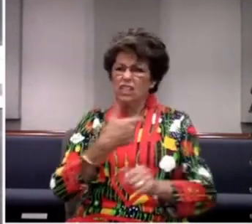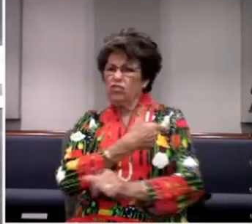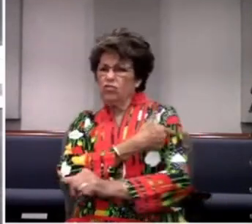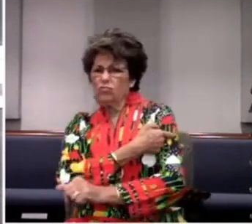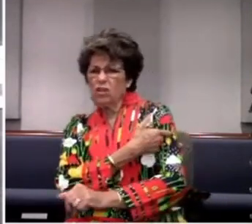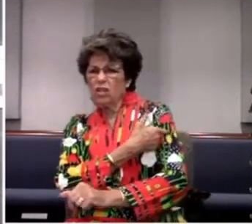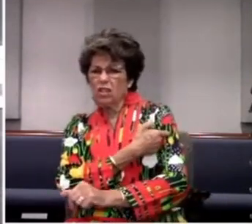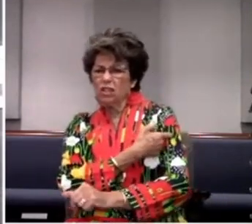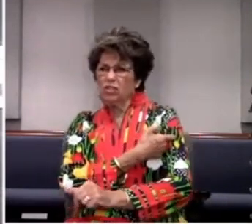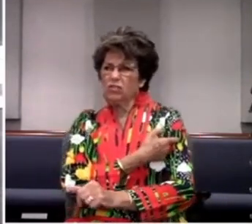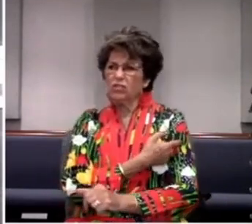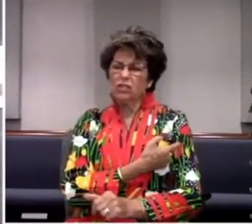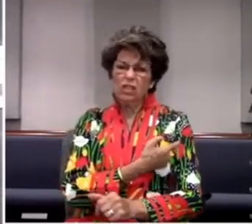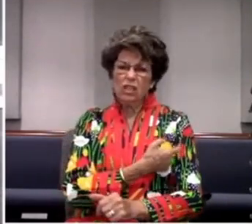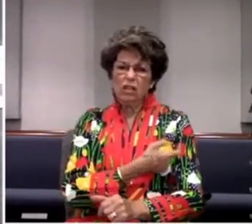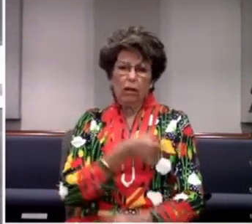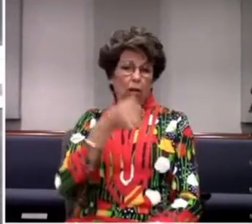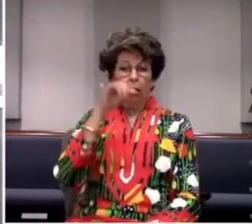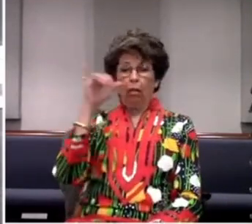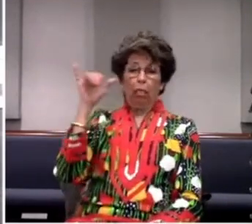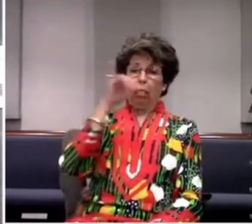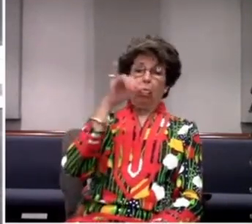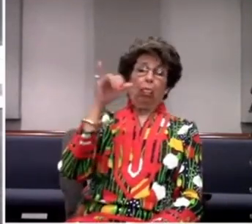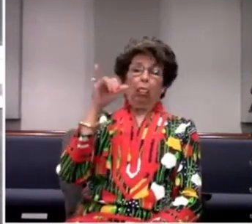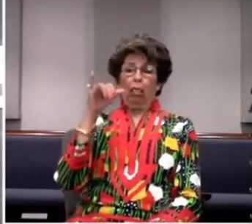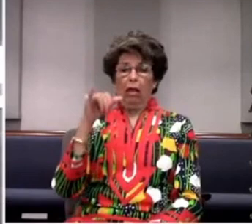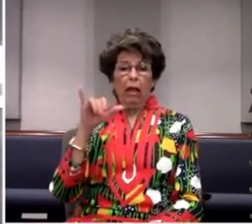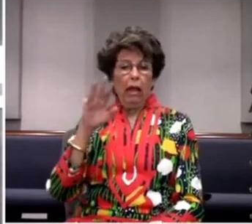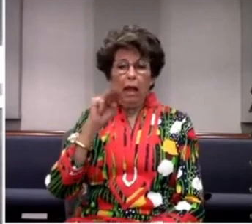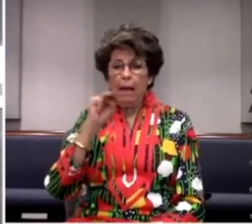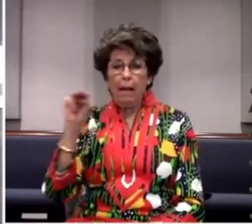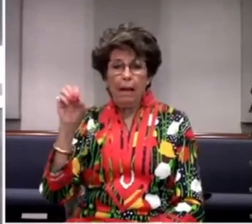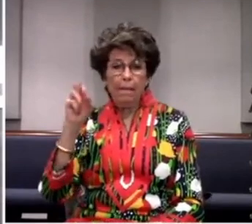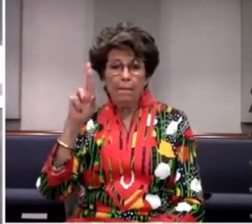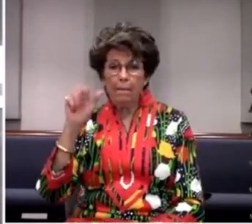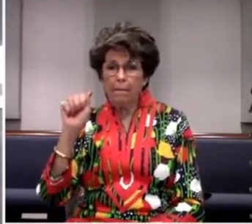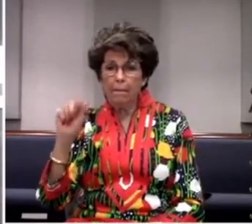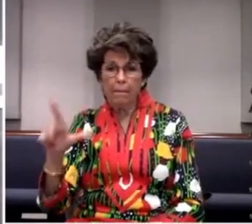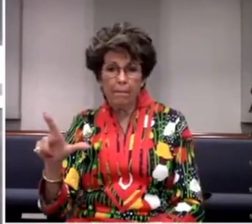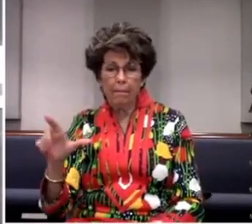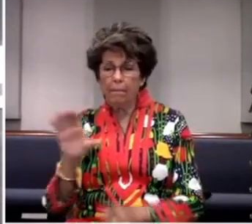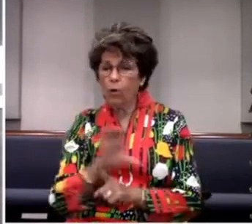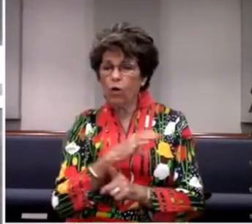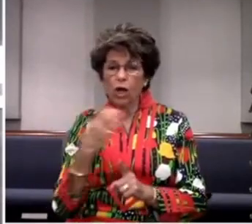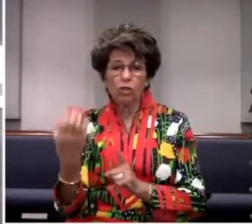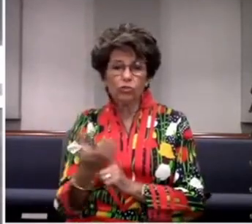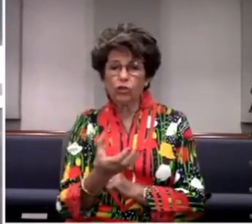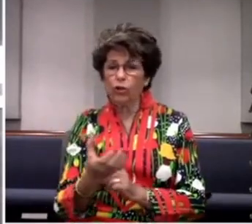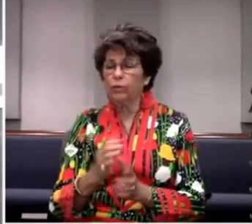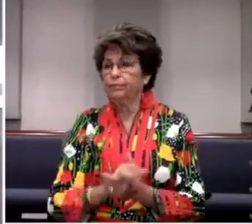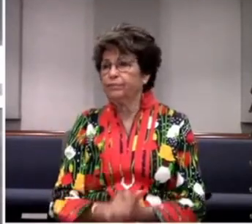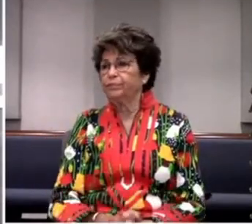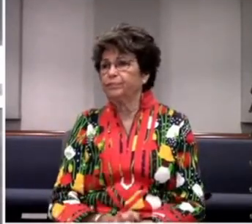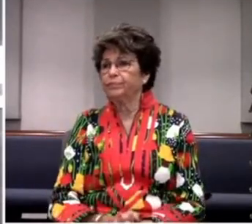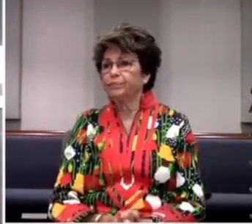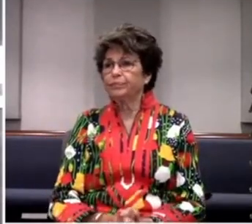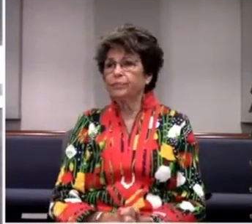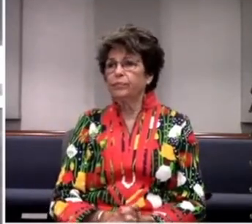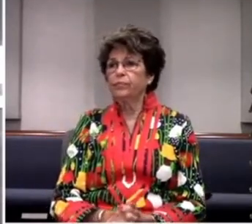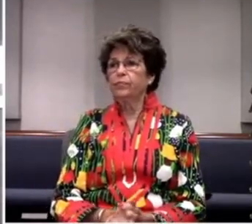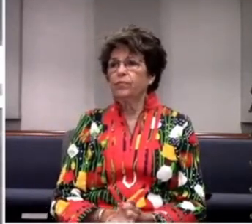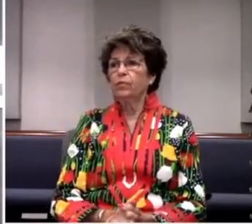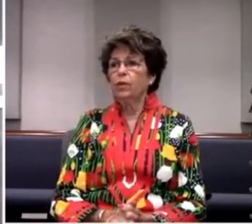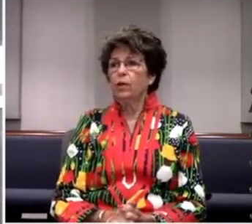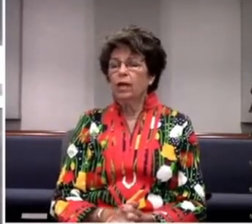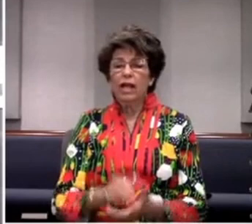drug-induced, hungover, immoral culture. And that's not the whole